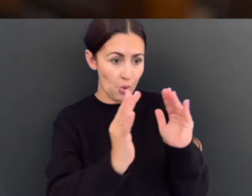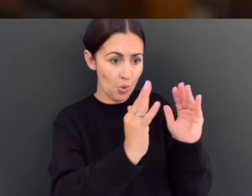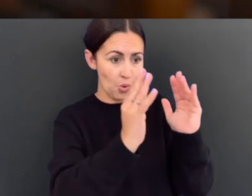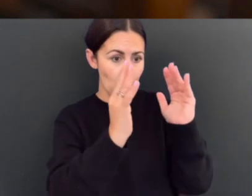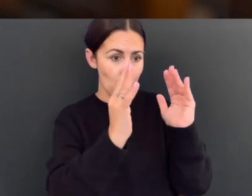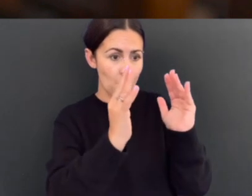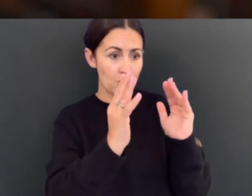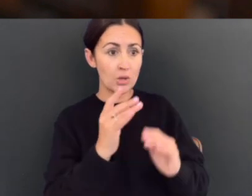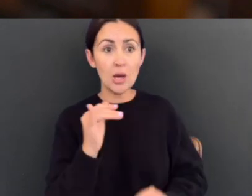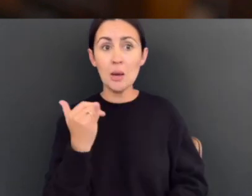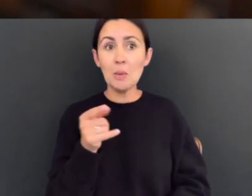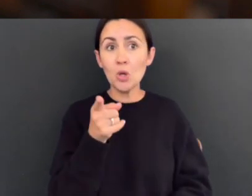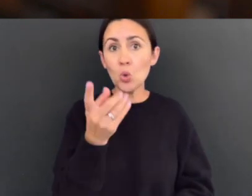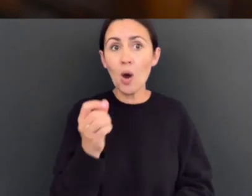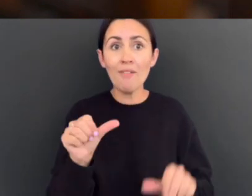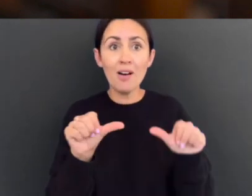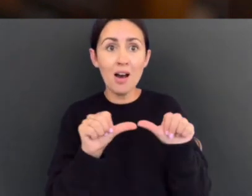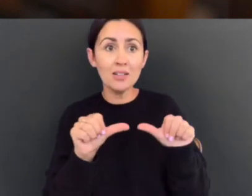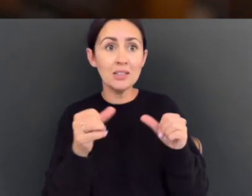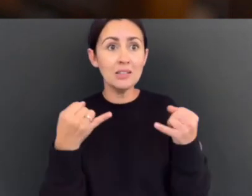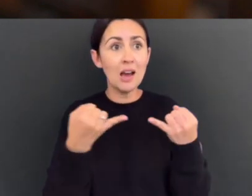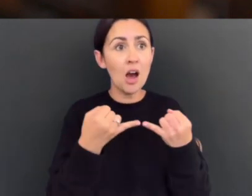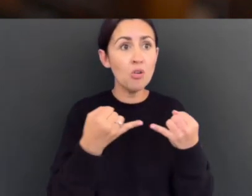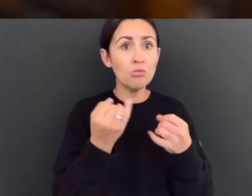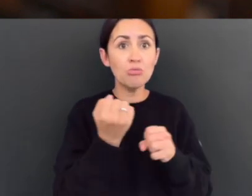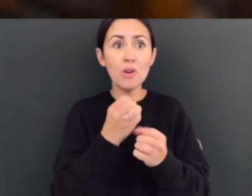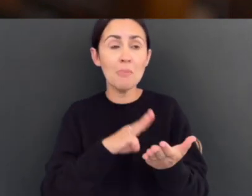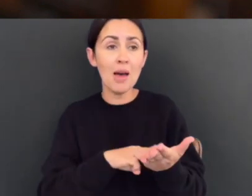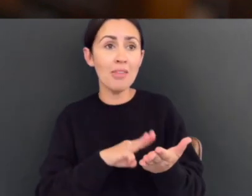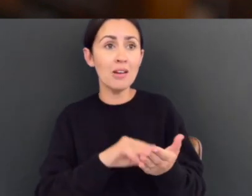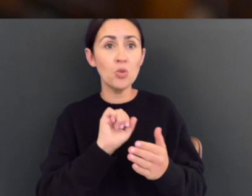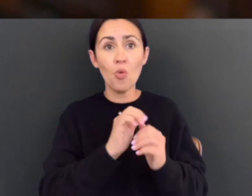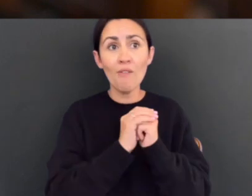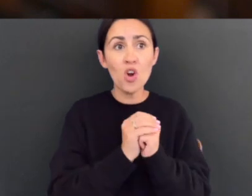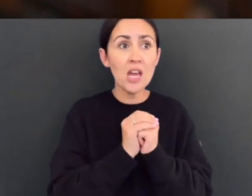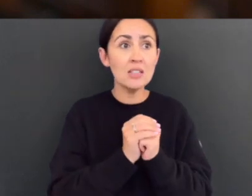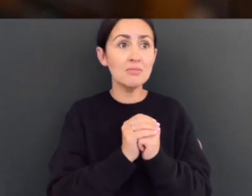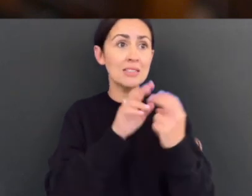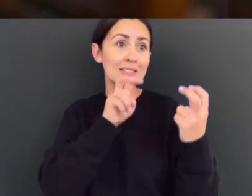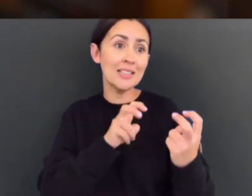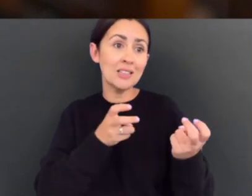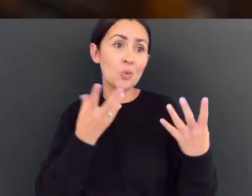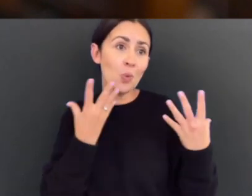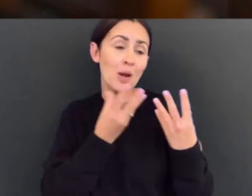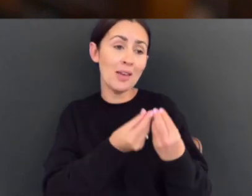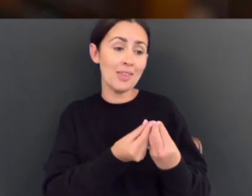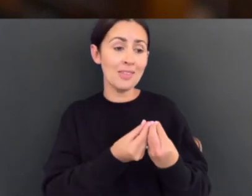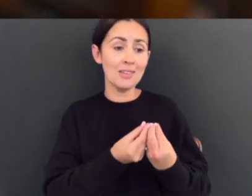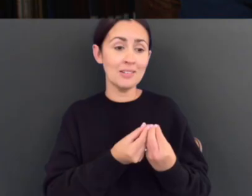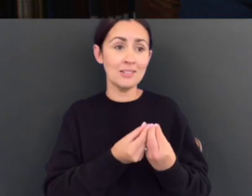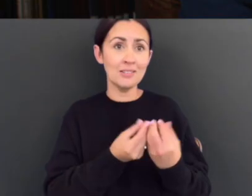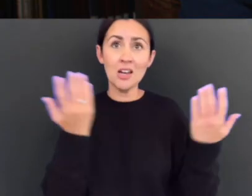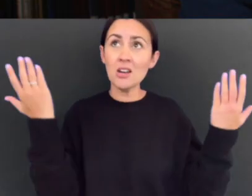grandmother, perhaps a lifelong friend. The day has drawn to an end. Your work is